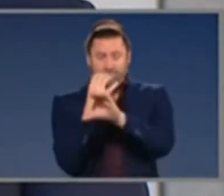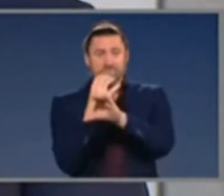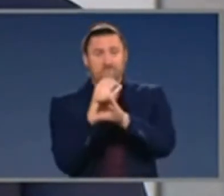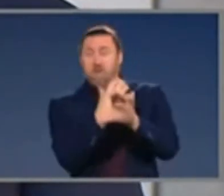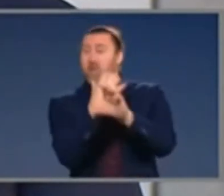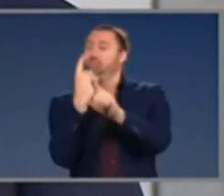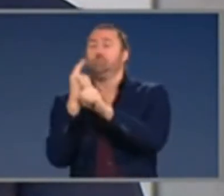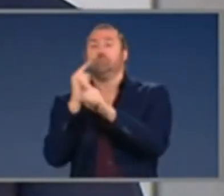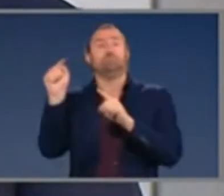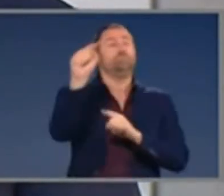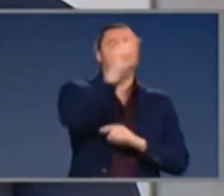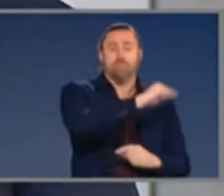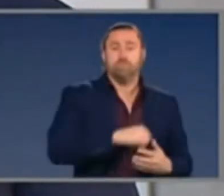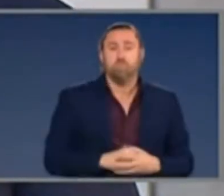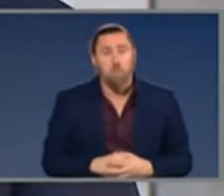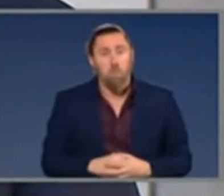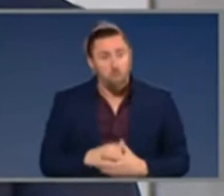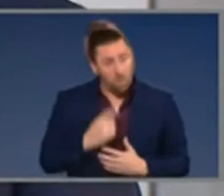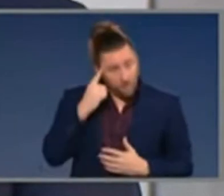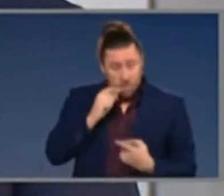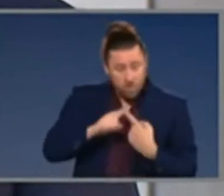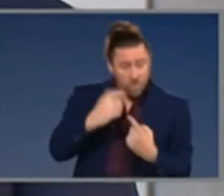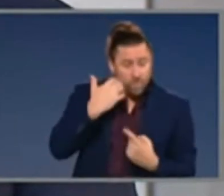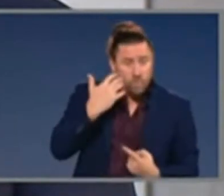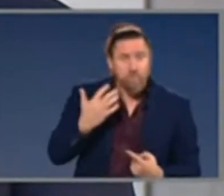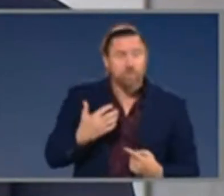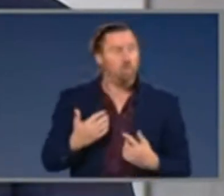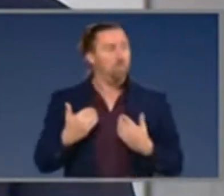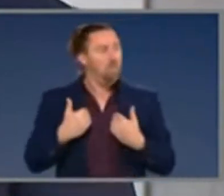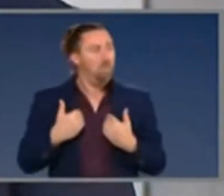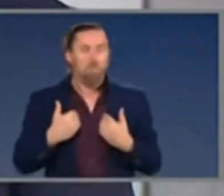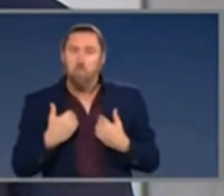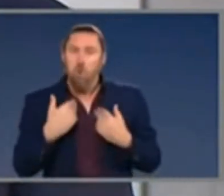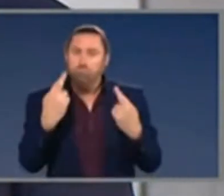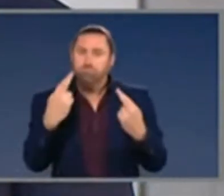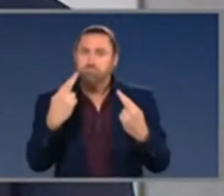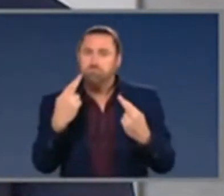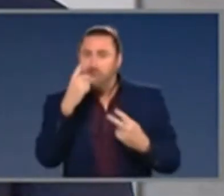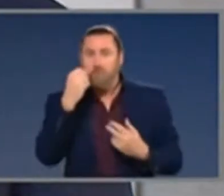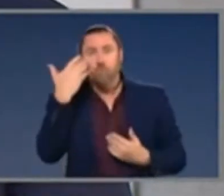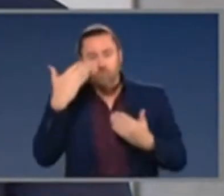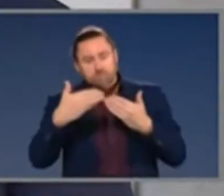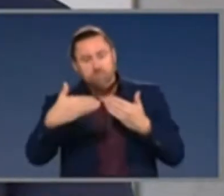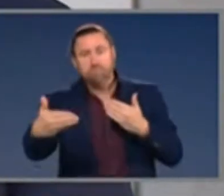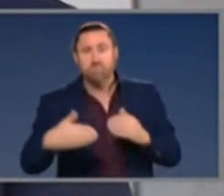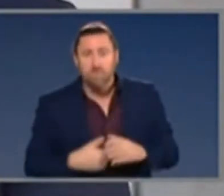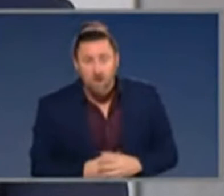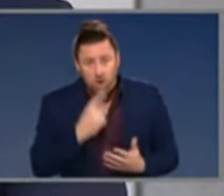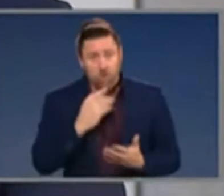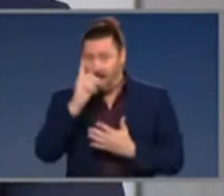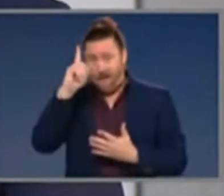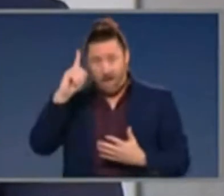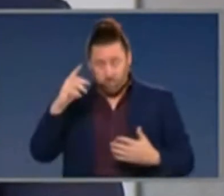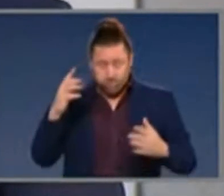future? I hope that virtual summits are part of the future. I think there's rarely been a more frenetic period in